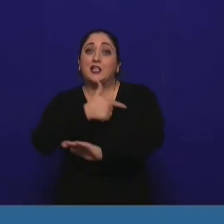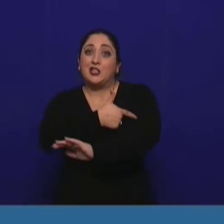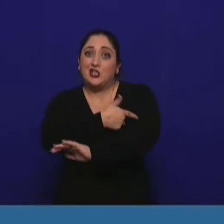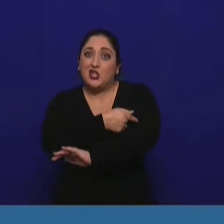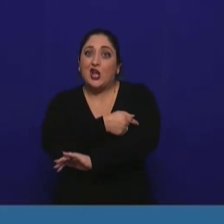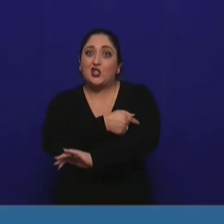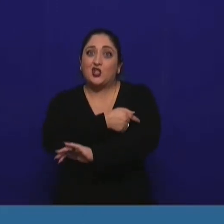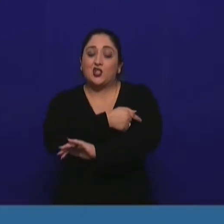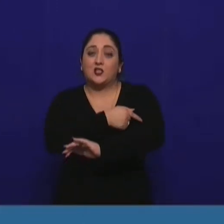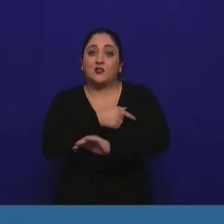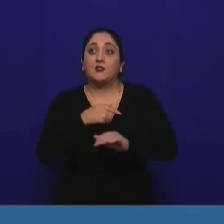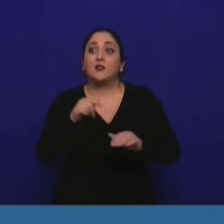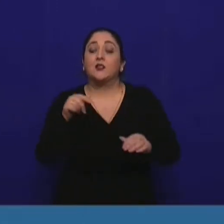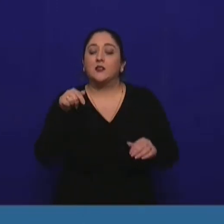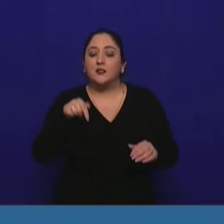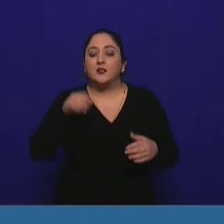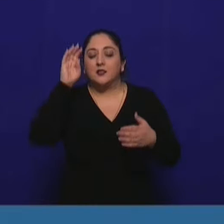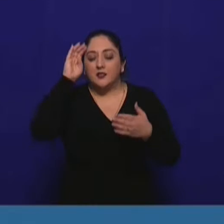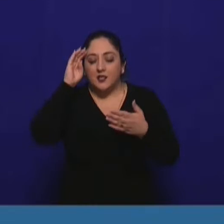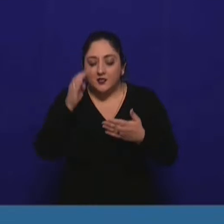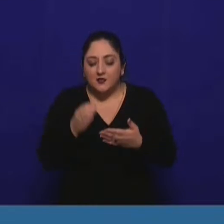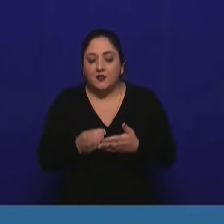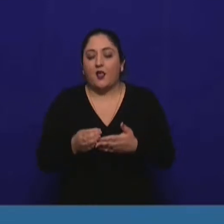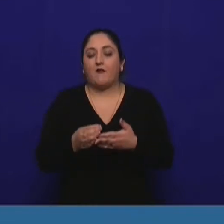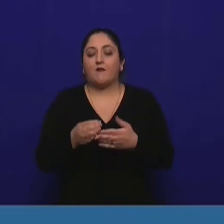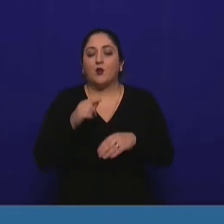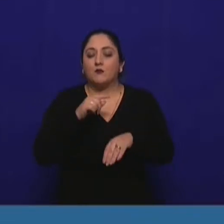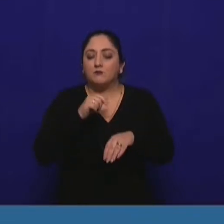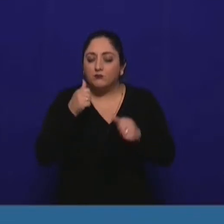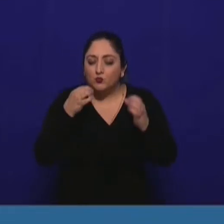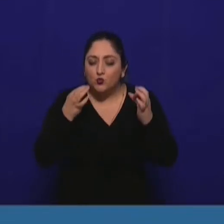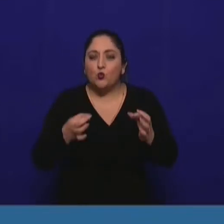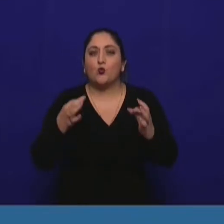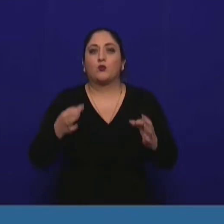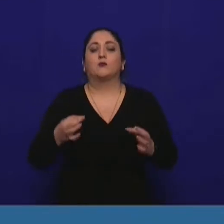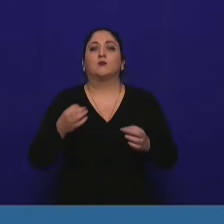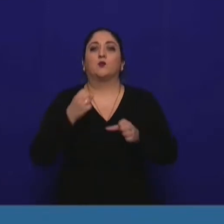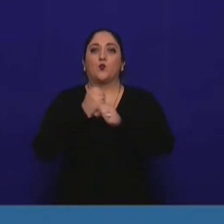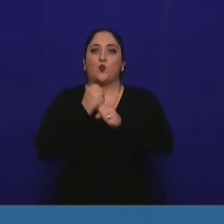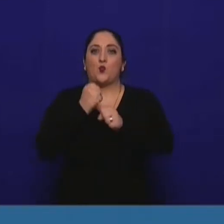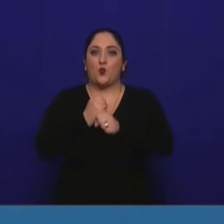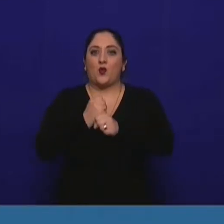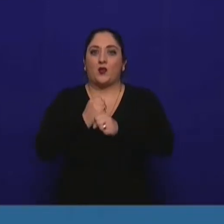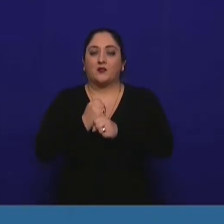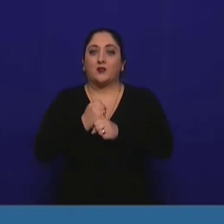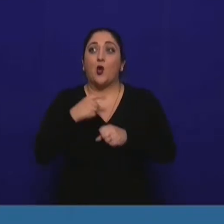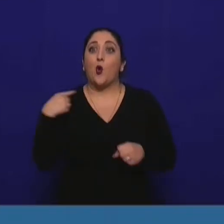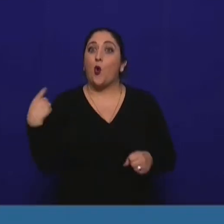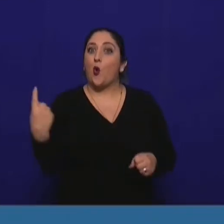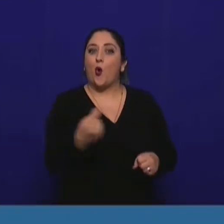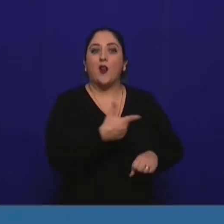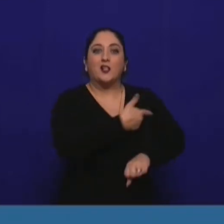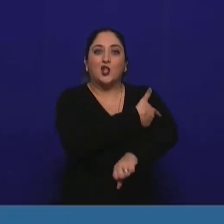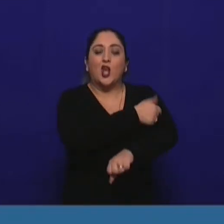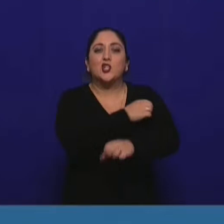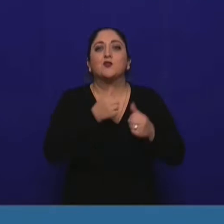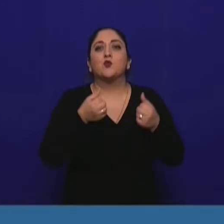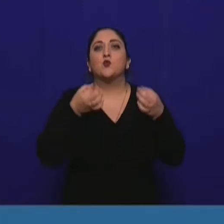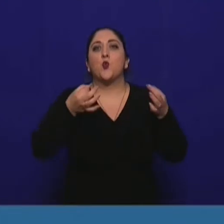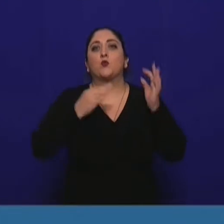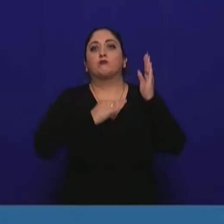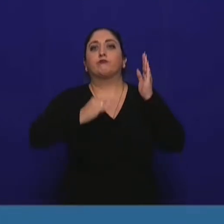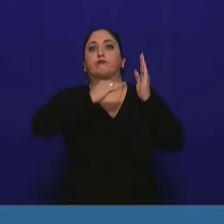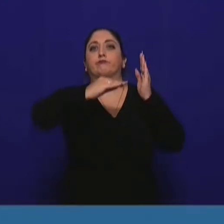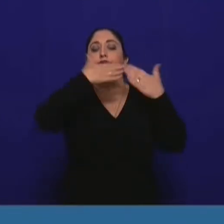this vaccination. This is a safe, good quality vaccine and is effective. All the vaccines we have available, the